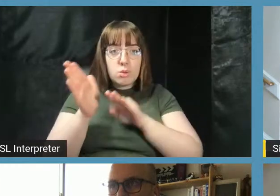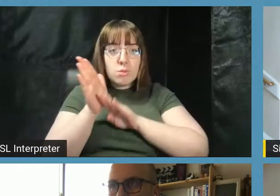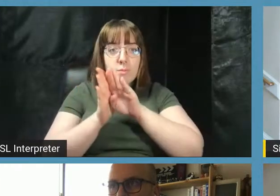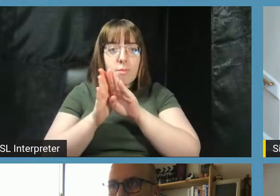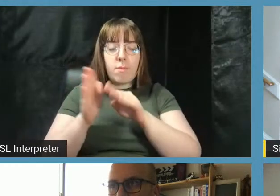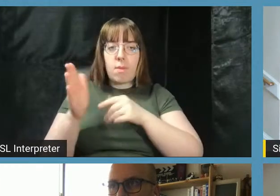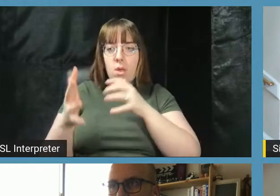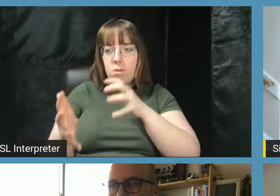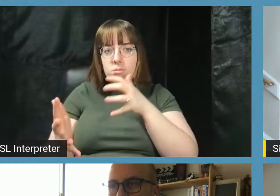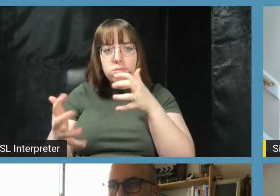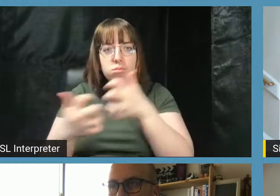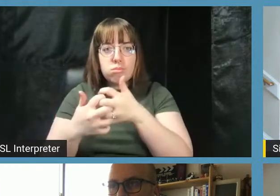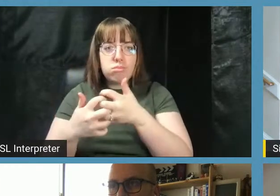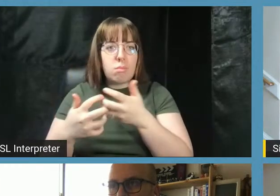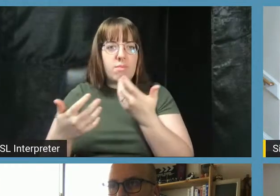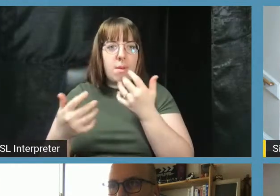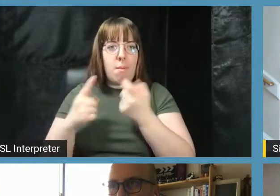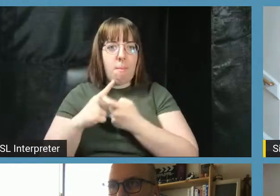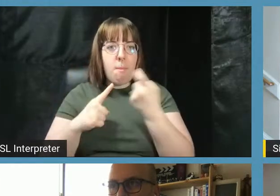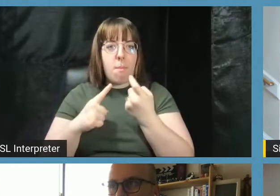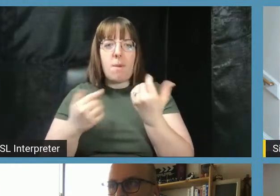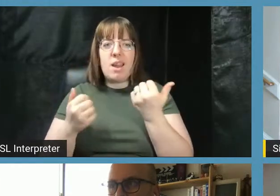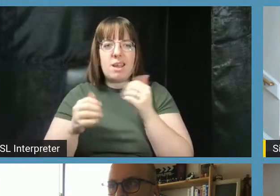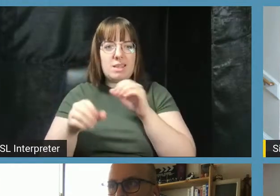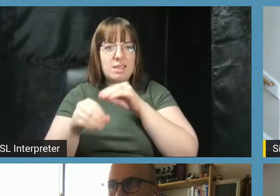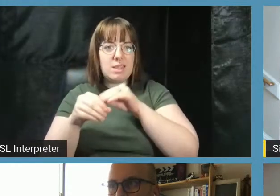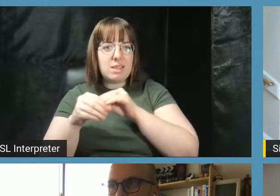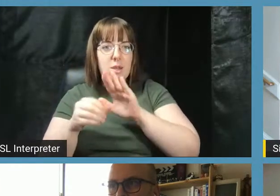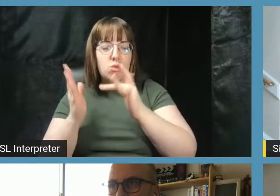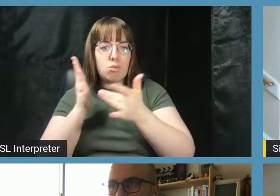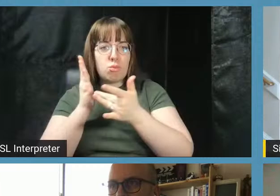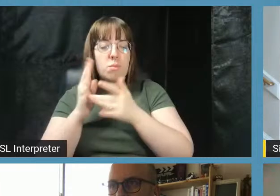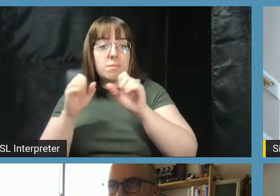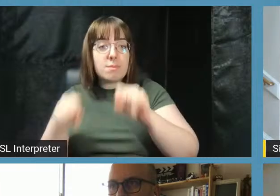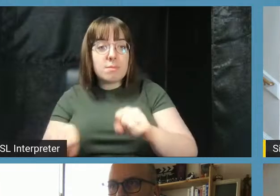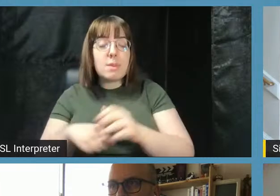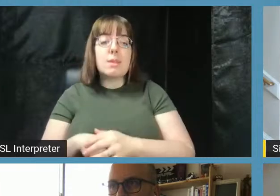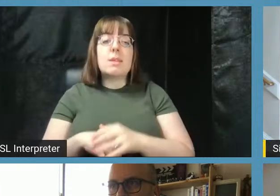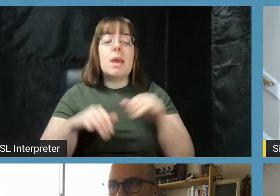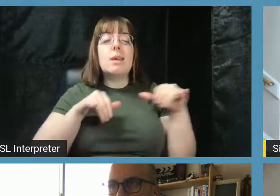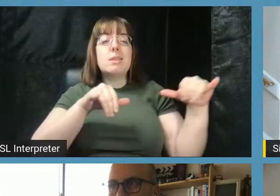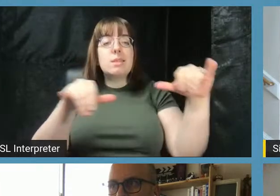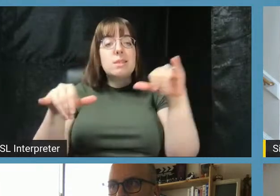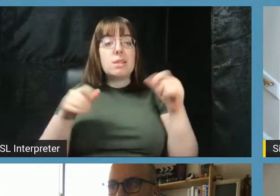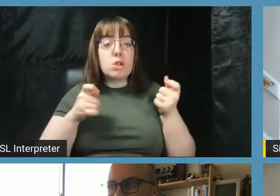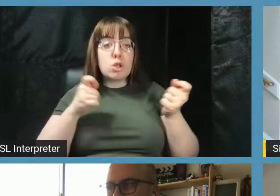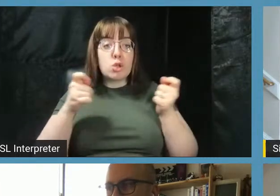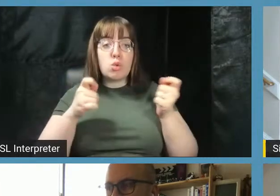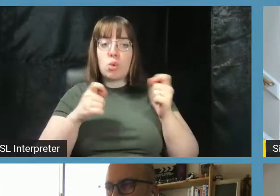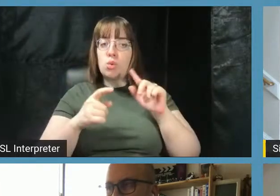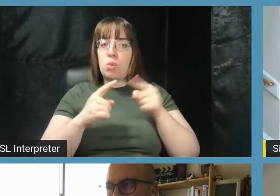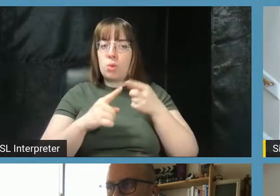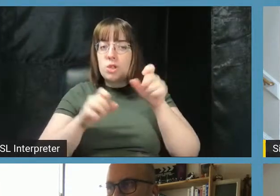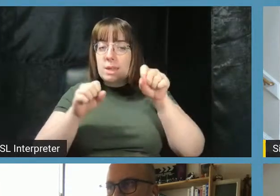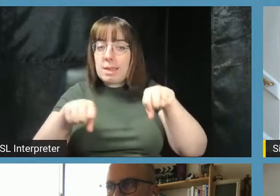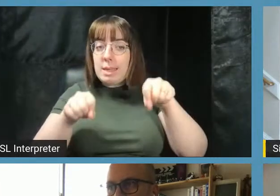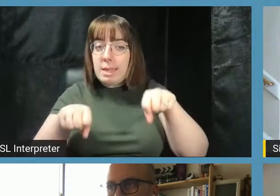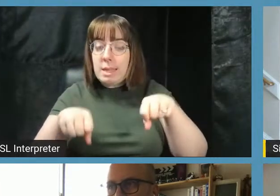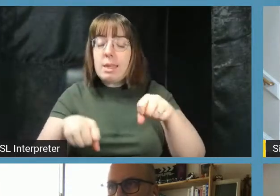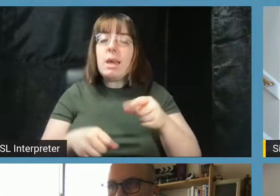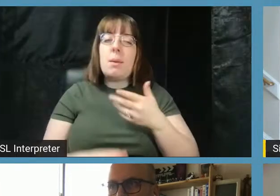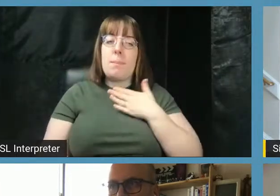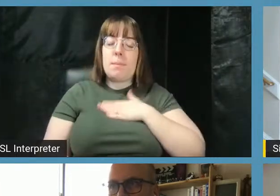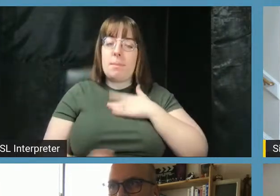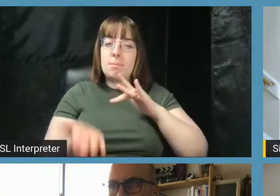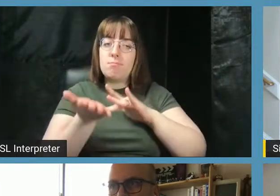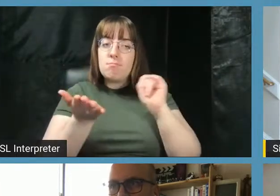they actually read out correctly with voiceover, using standard controls whenever you can, and also making sure